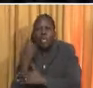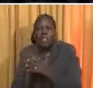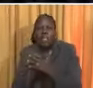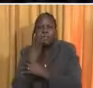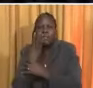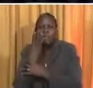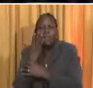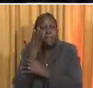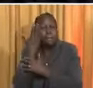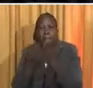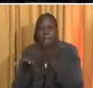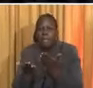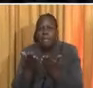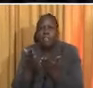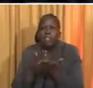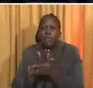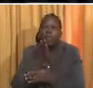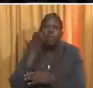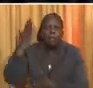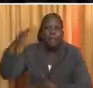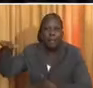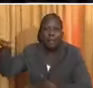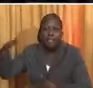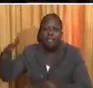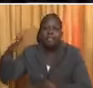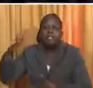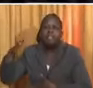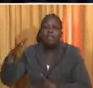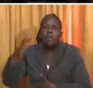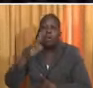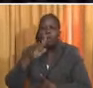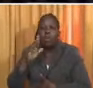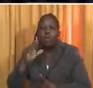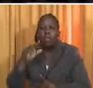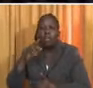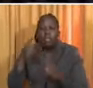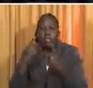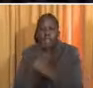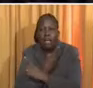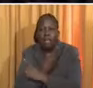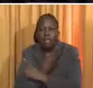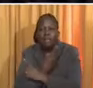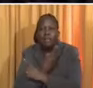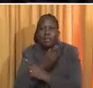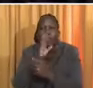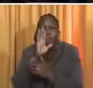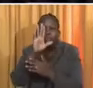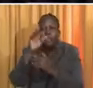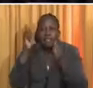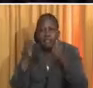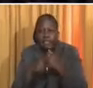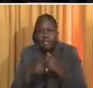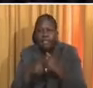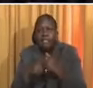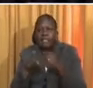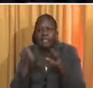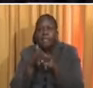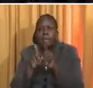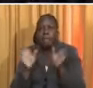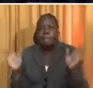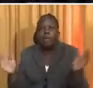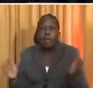by Parliament through parliamentary initiative under Article 256 or by a popular initiative